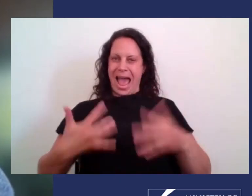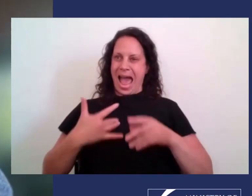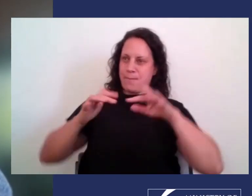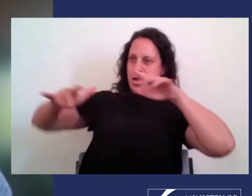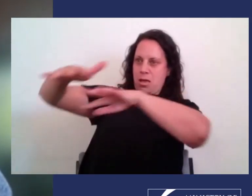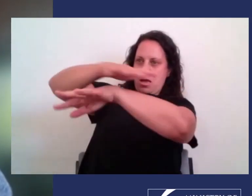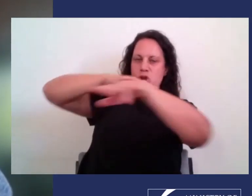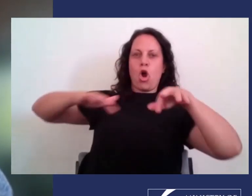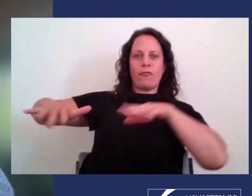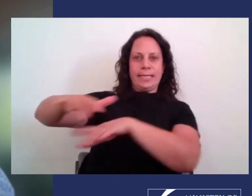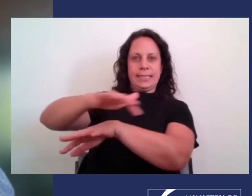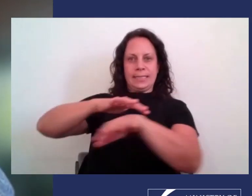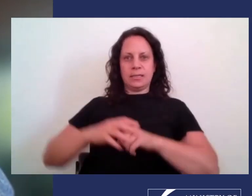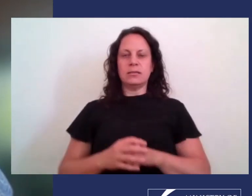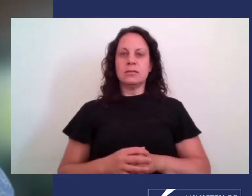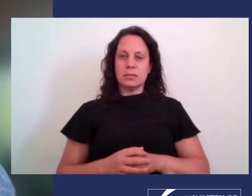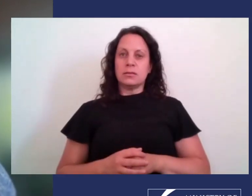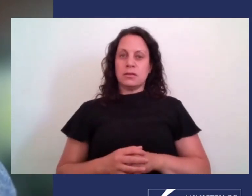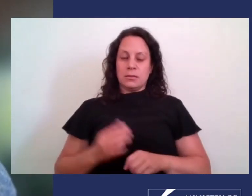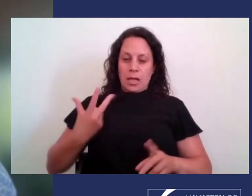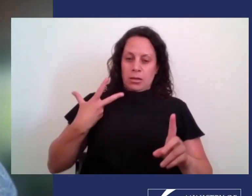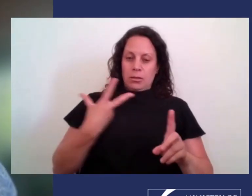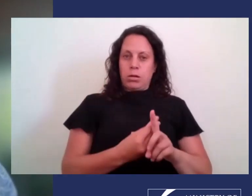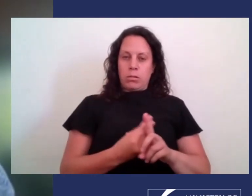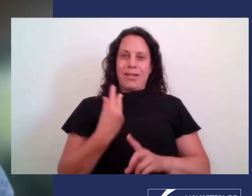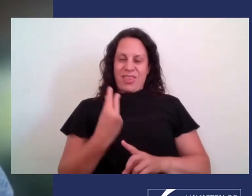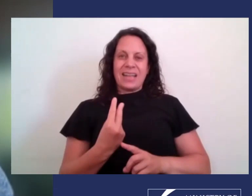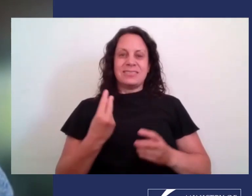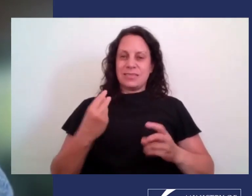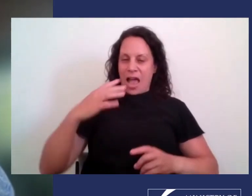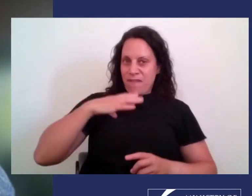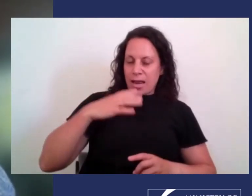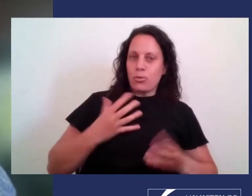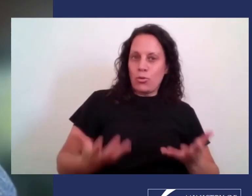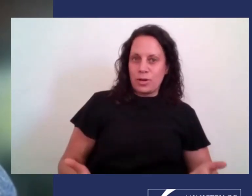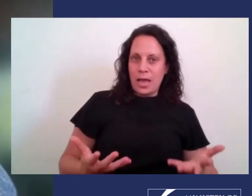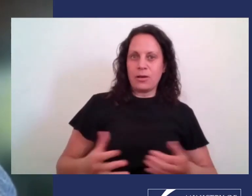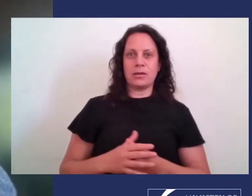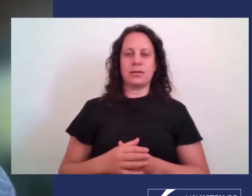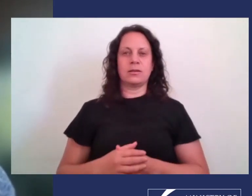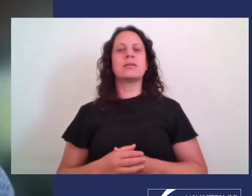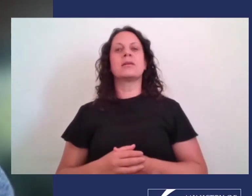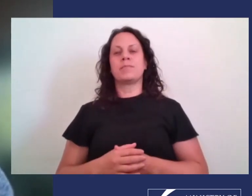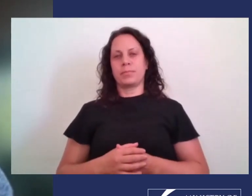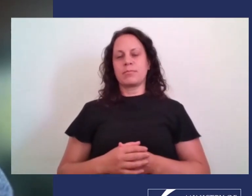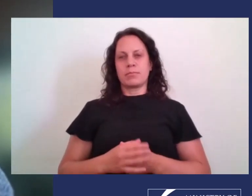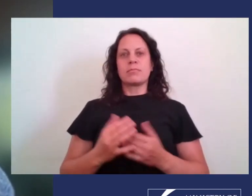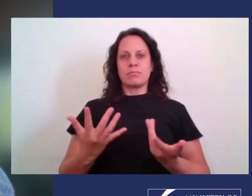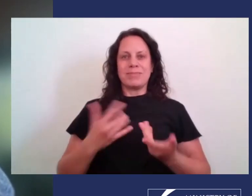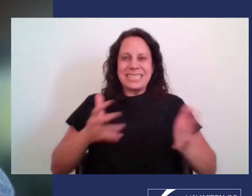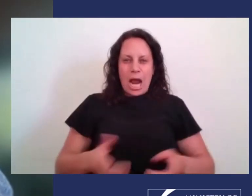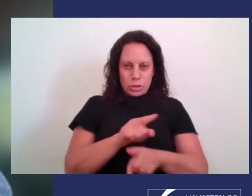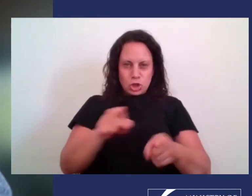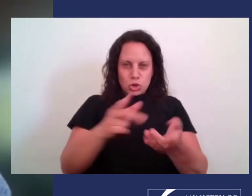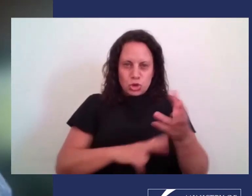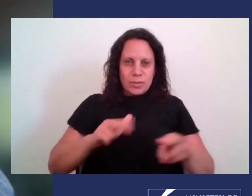available to us, which it is, then my encouragement to parents is find information,